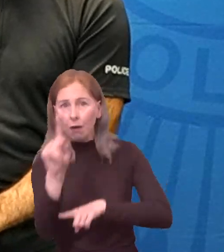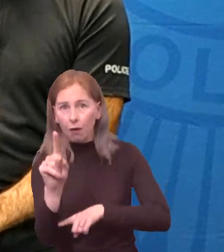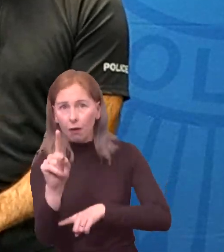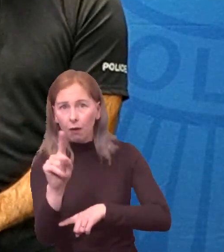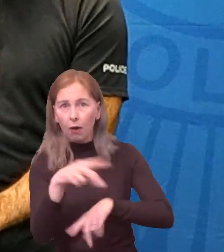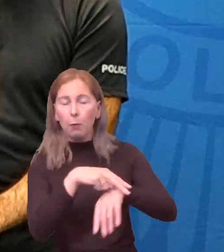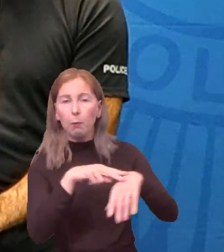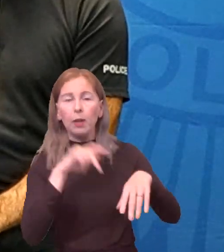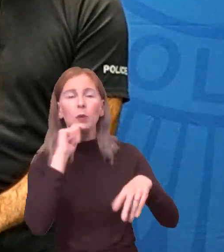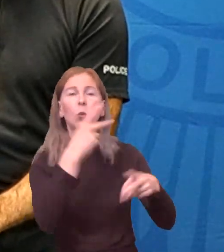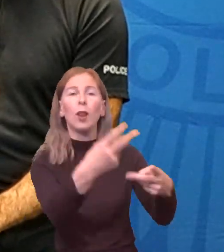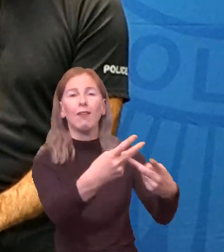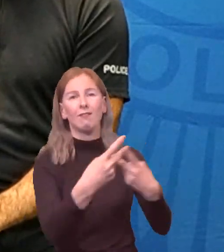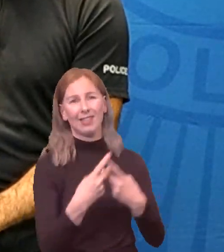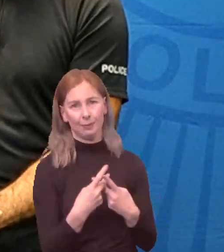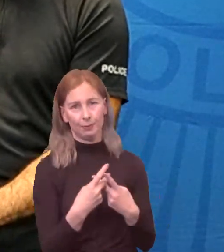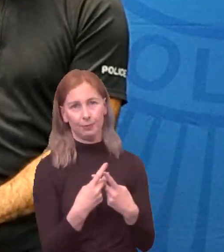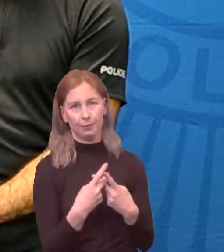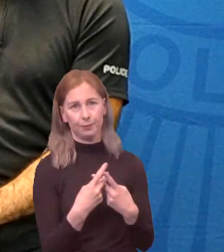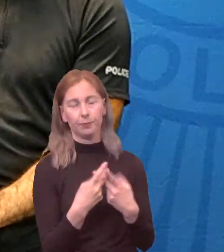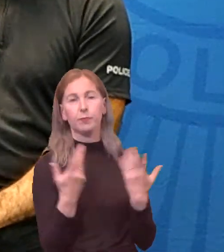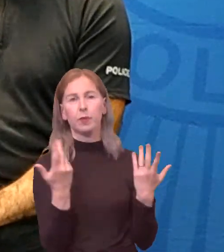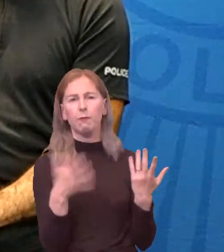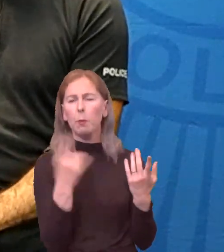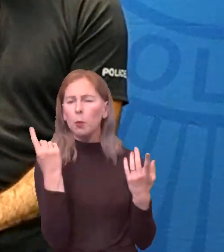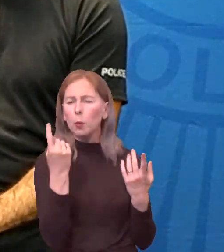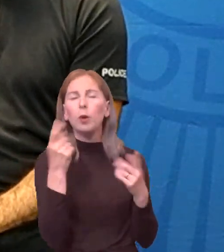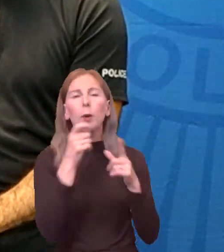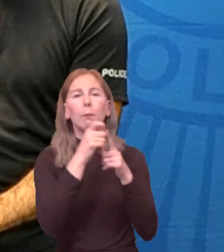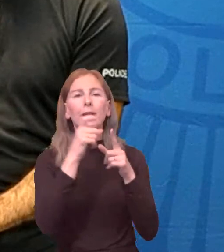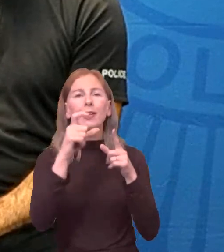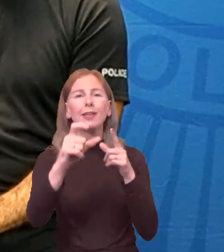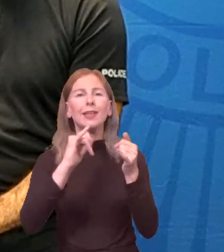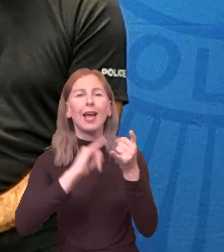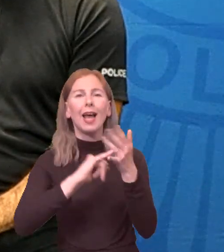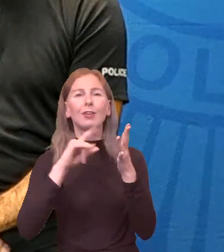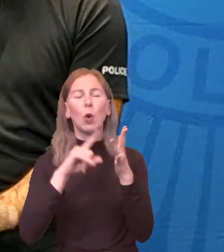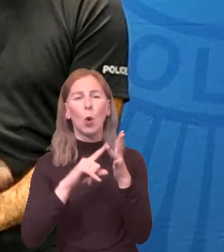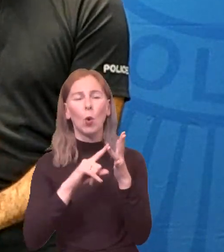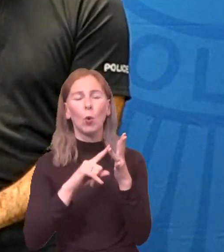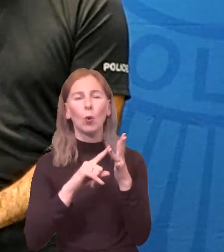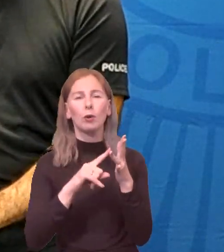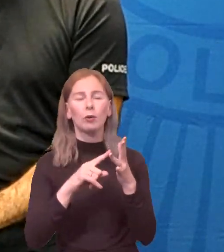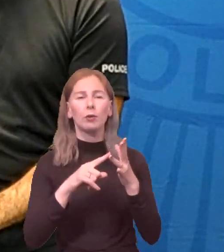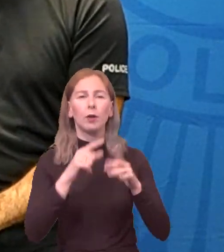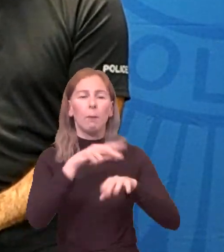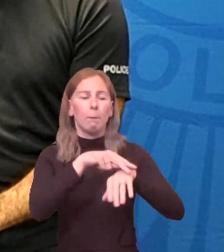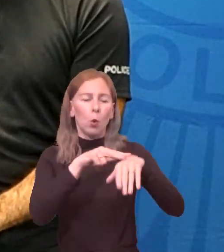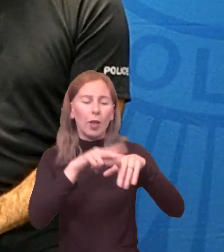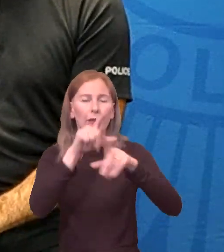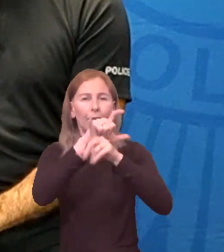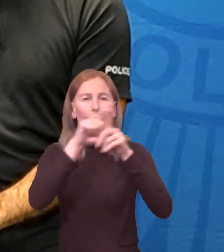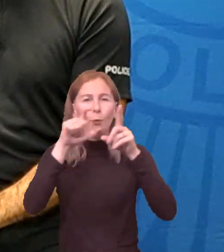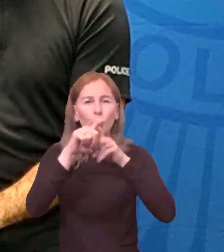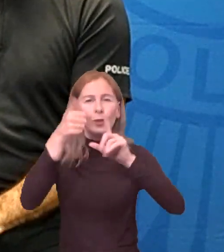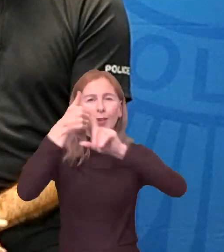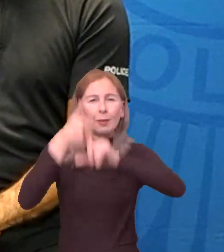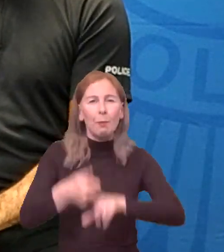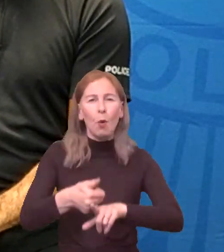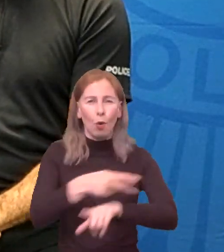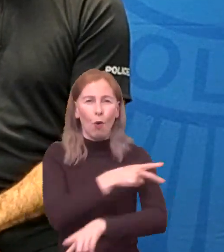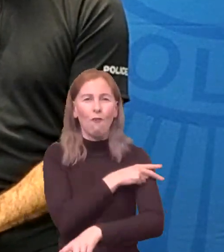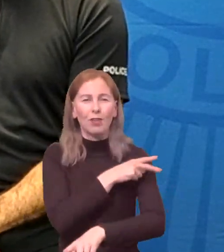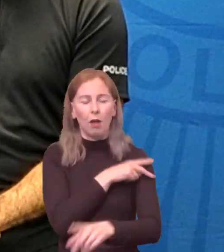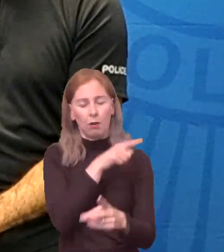by, in the rural side of things, one of our rural police community support officers, or indeed Holly or